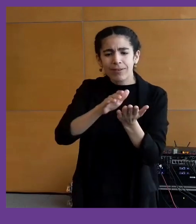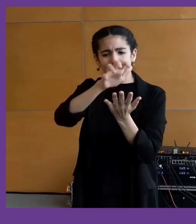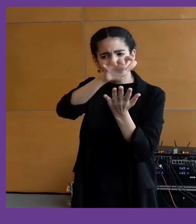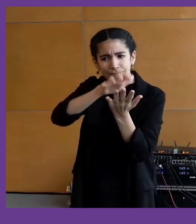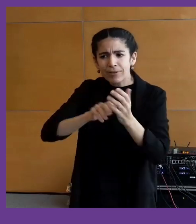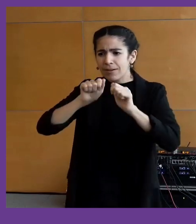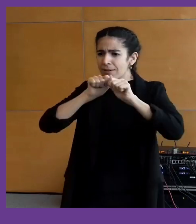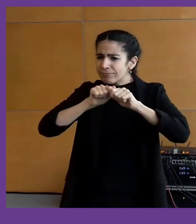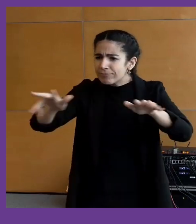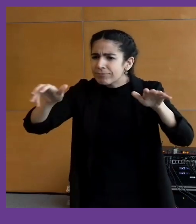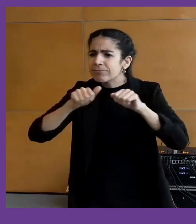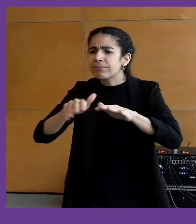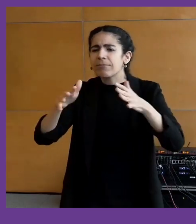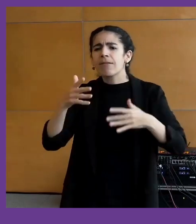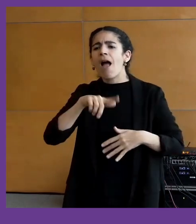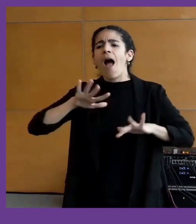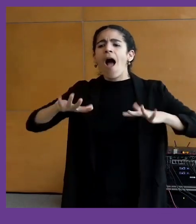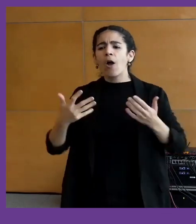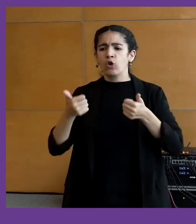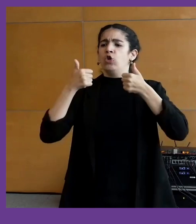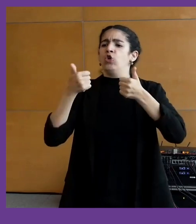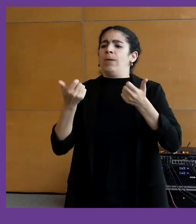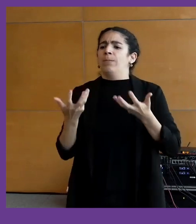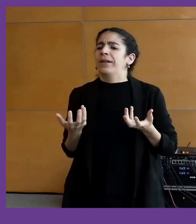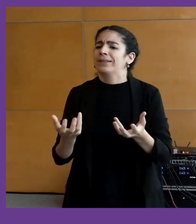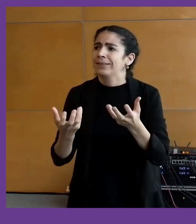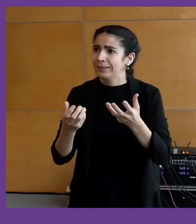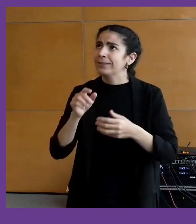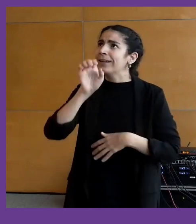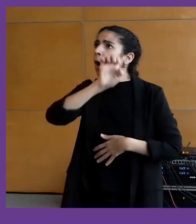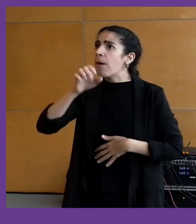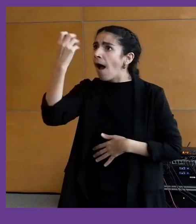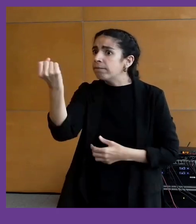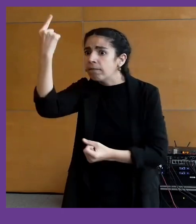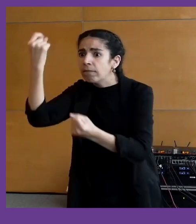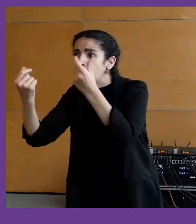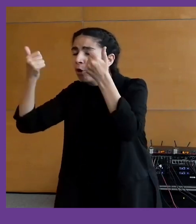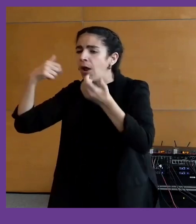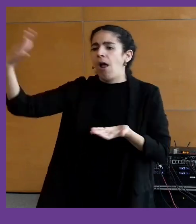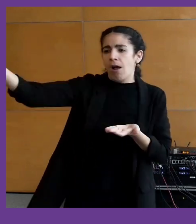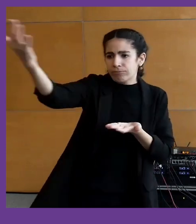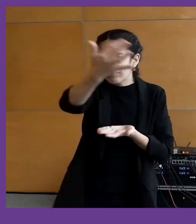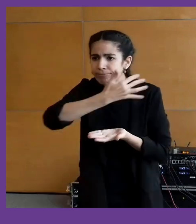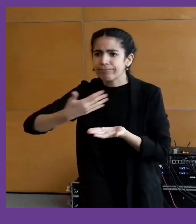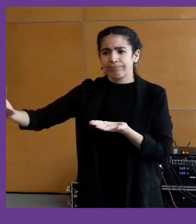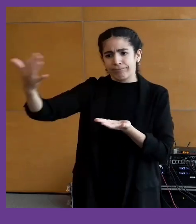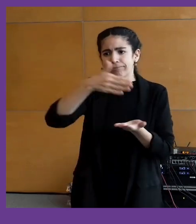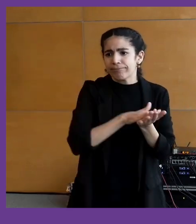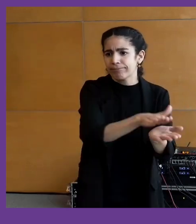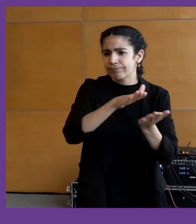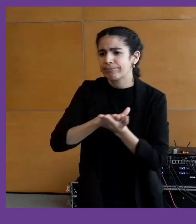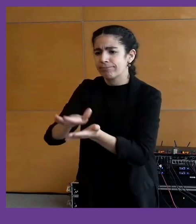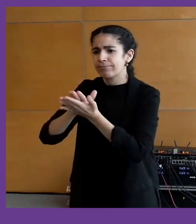practices around Europe, and we are organizing different activities to increase the awareness,